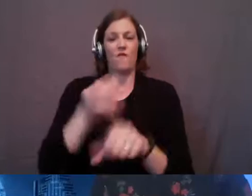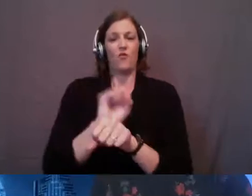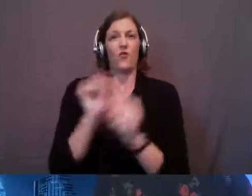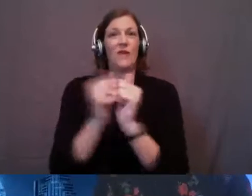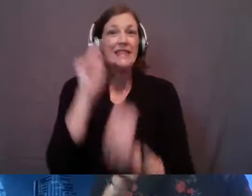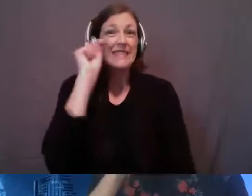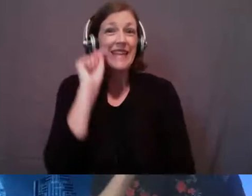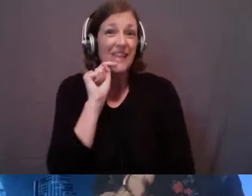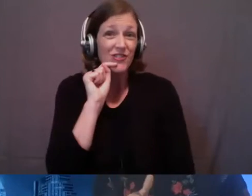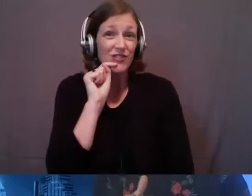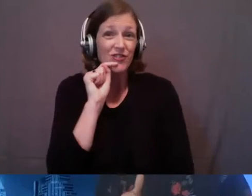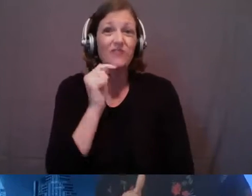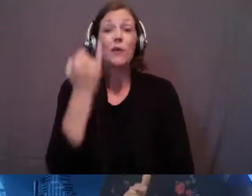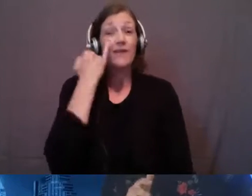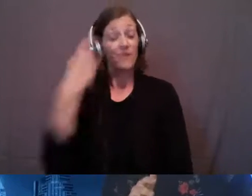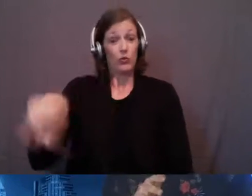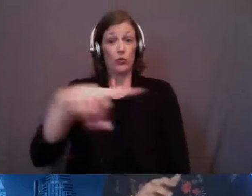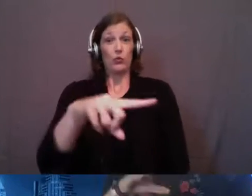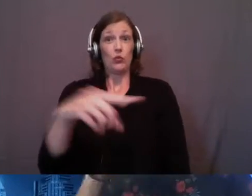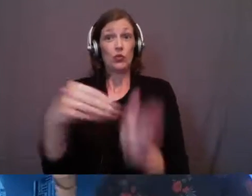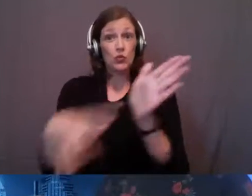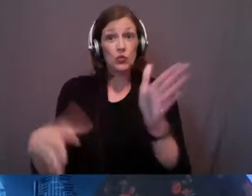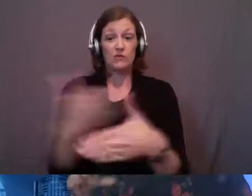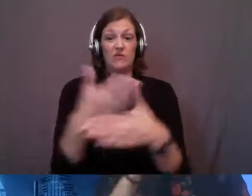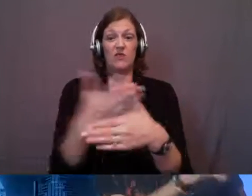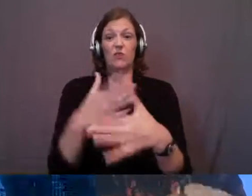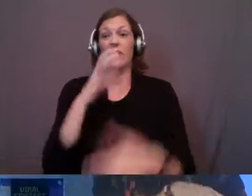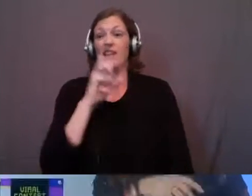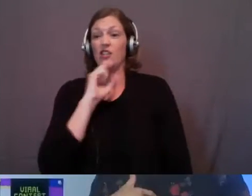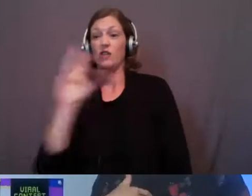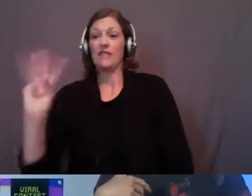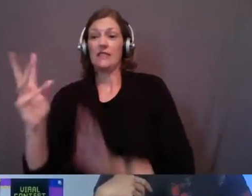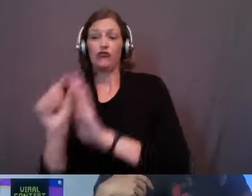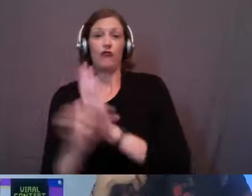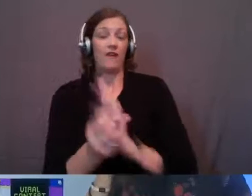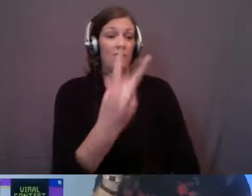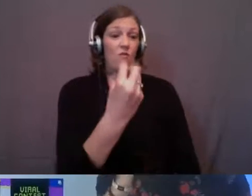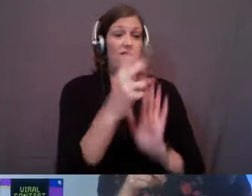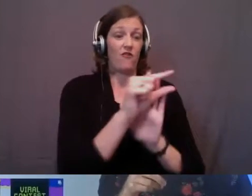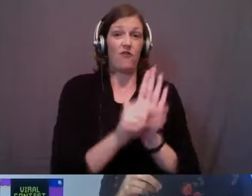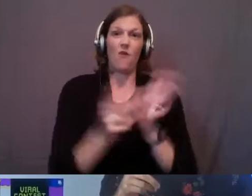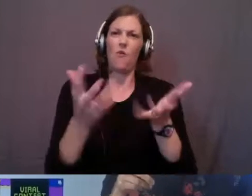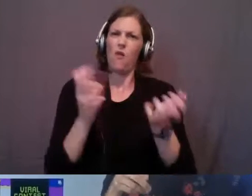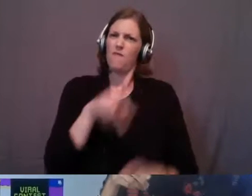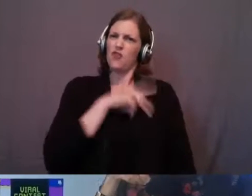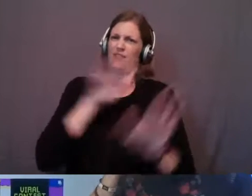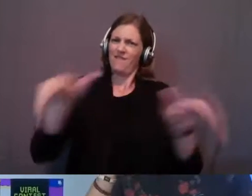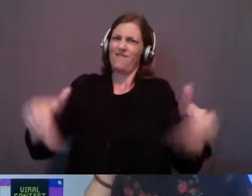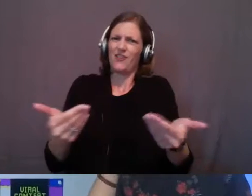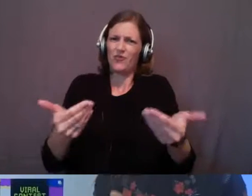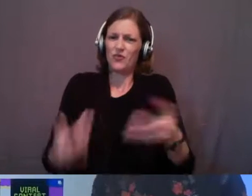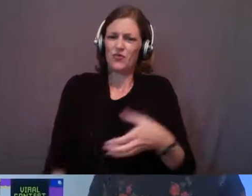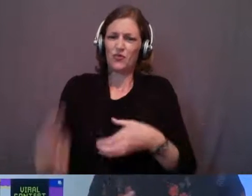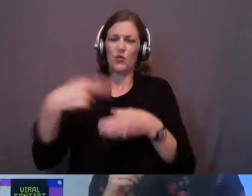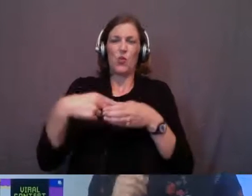teenagers. So if you're a student between the ages of 6th grade and 12th grade, I want to personally invite you to join us